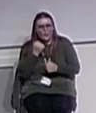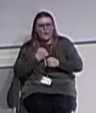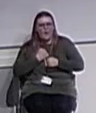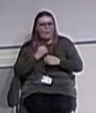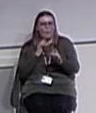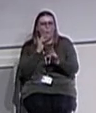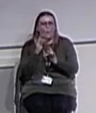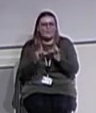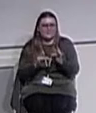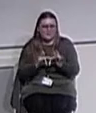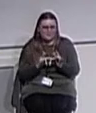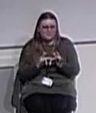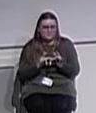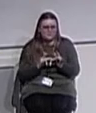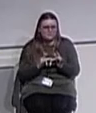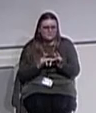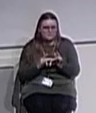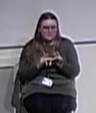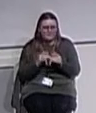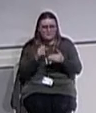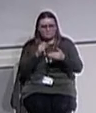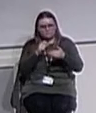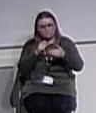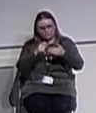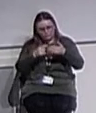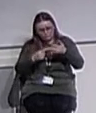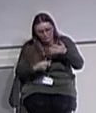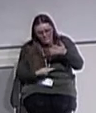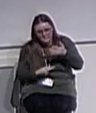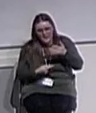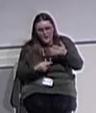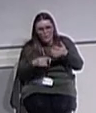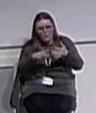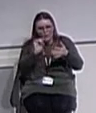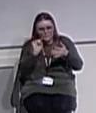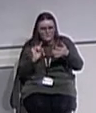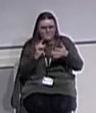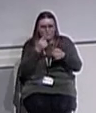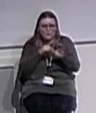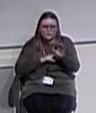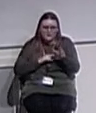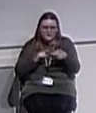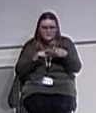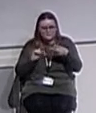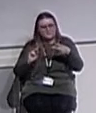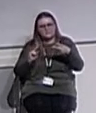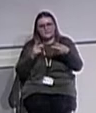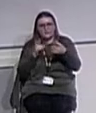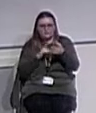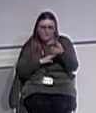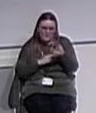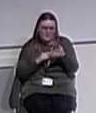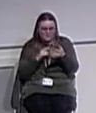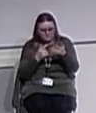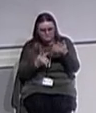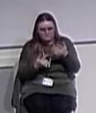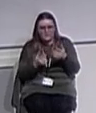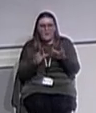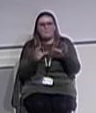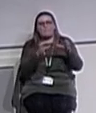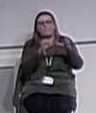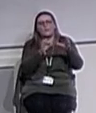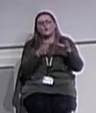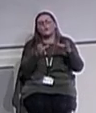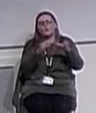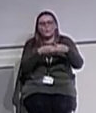admissions website. And this will give you a drop-down menu of options in your first year, modules that you have to do, actually, we don't call them modules,